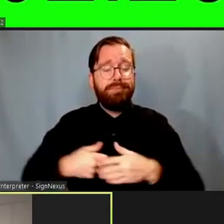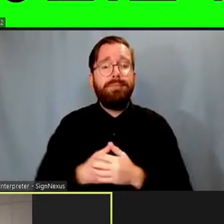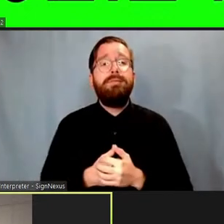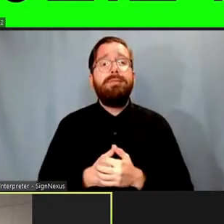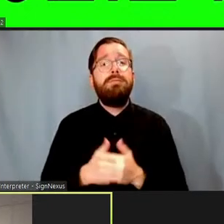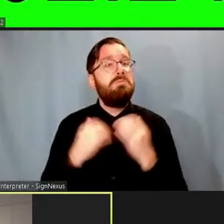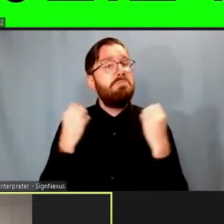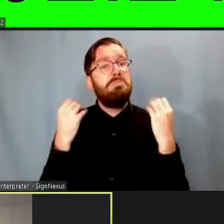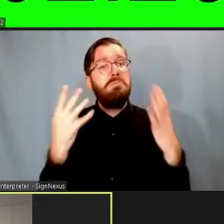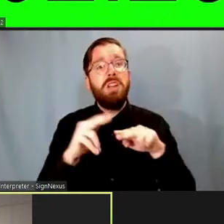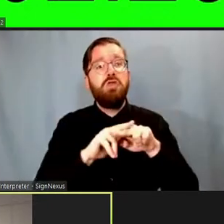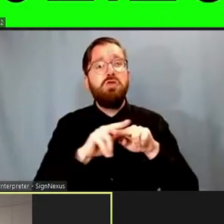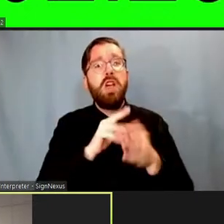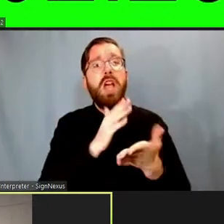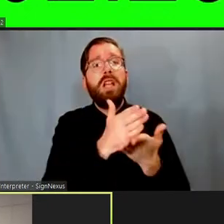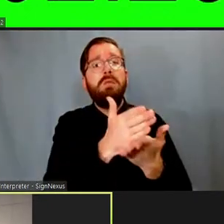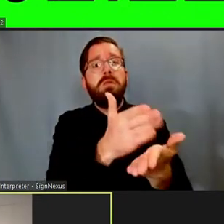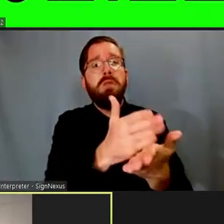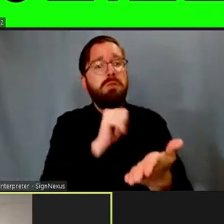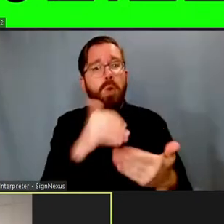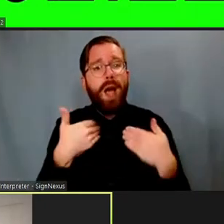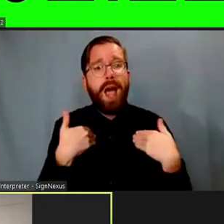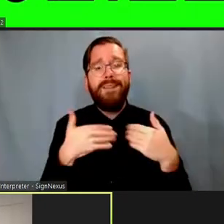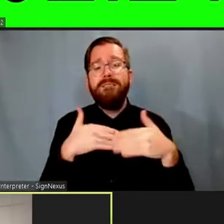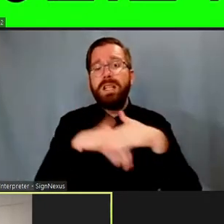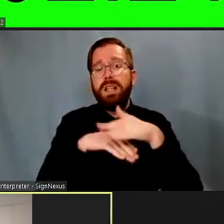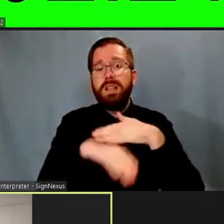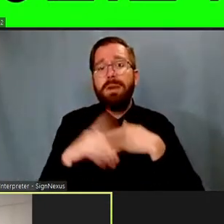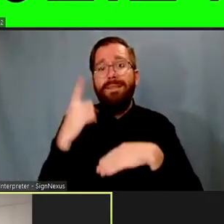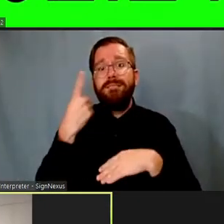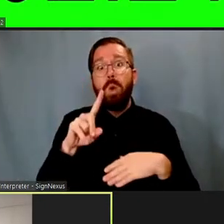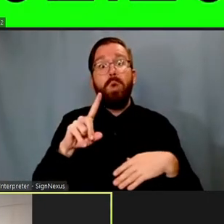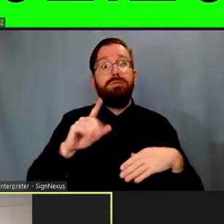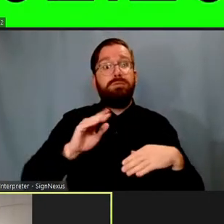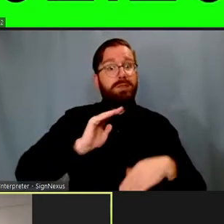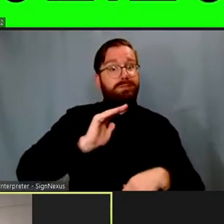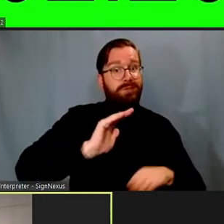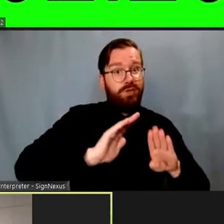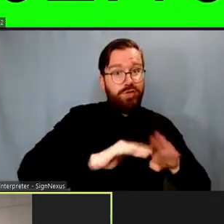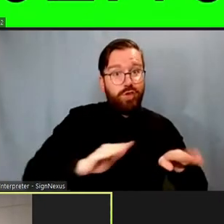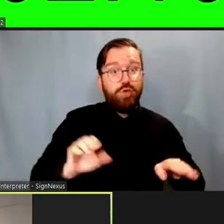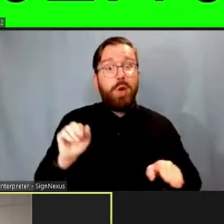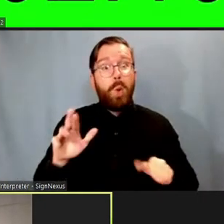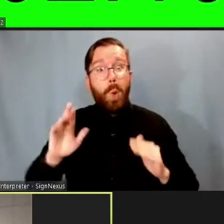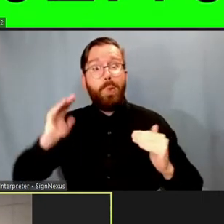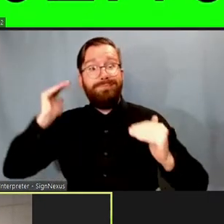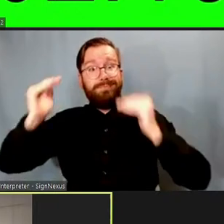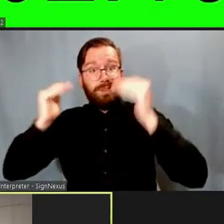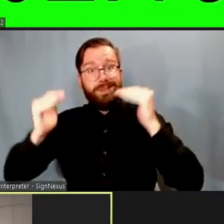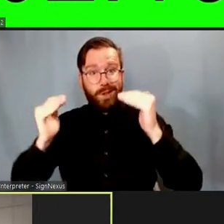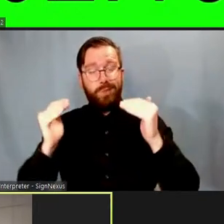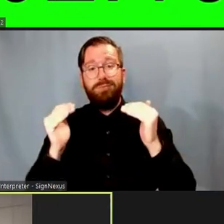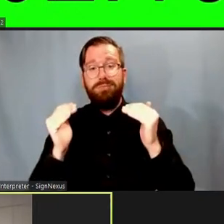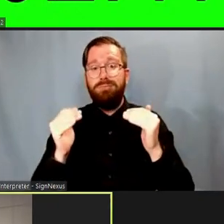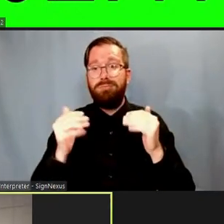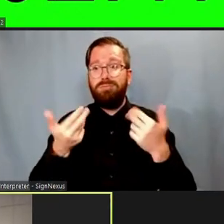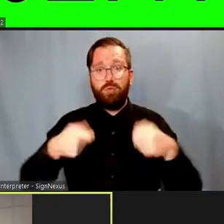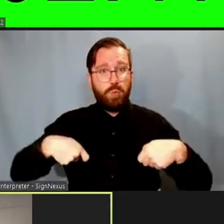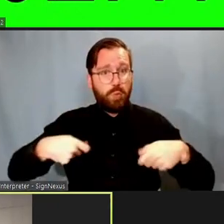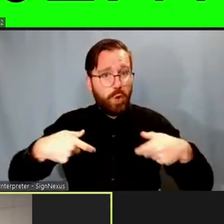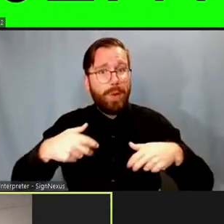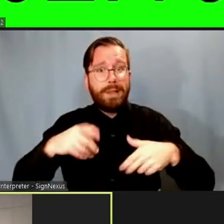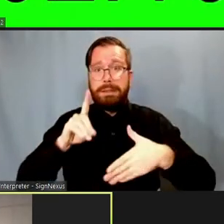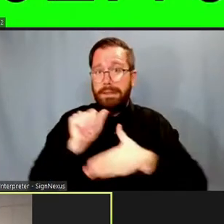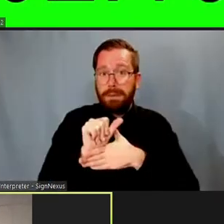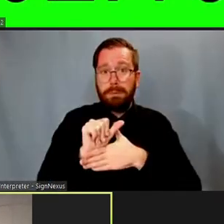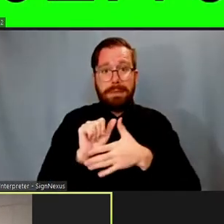the accessibility for children or adults with disabilities that can go up and down so as a parent i have to